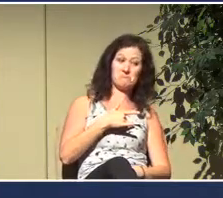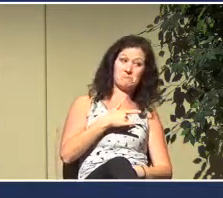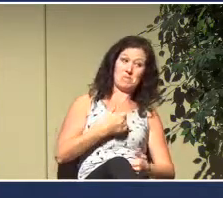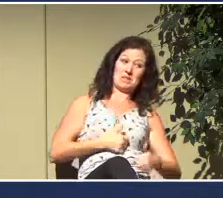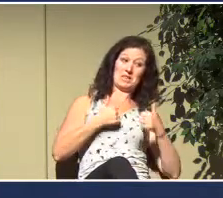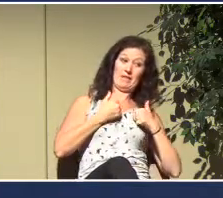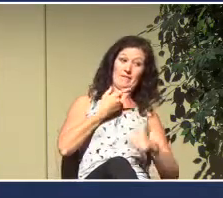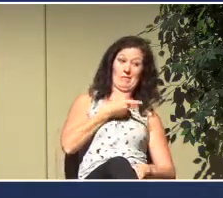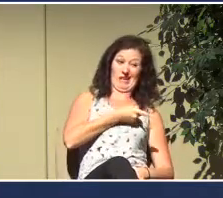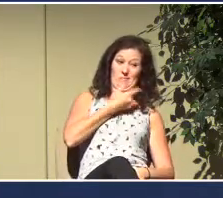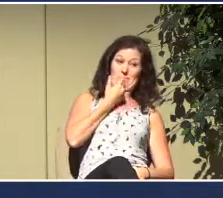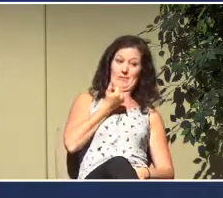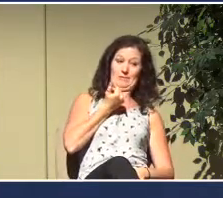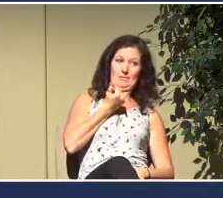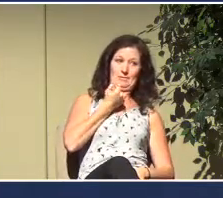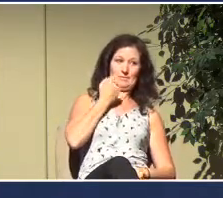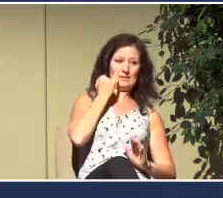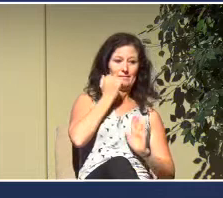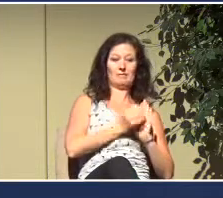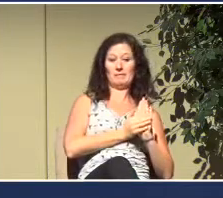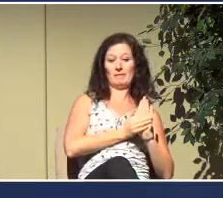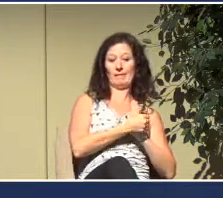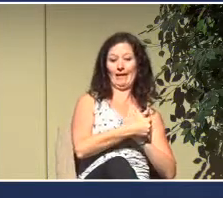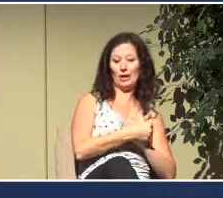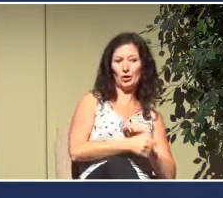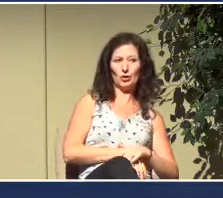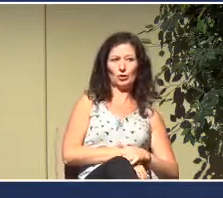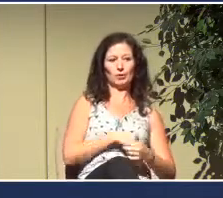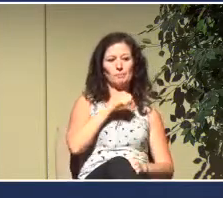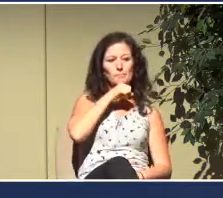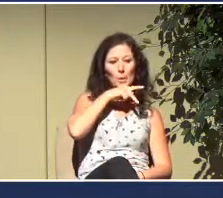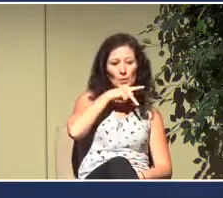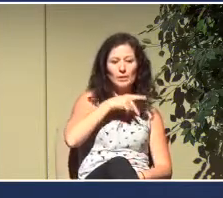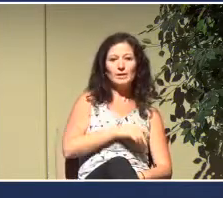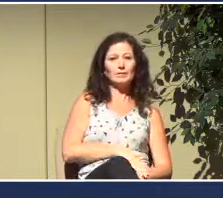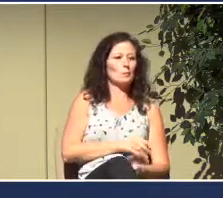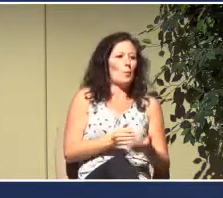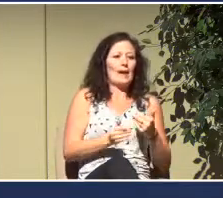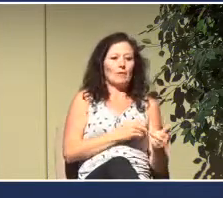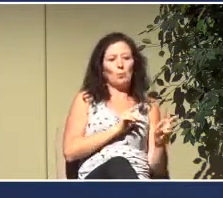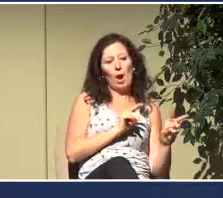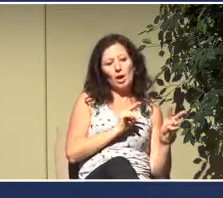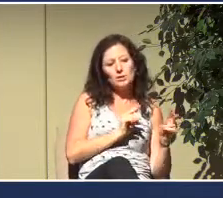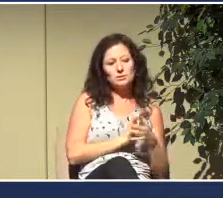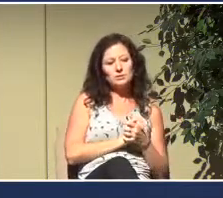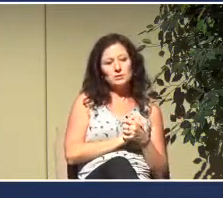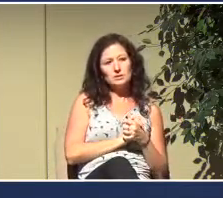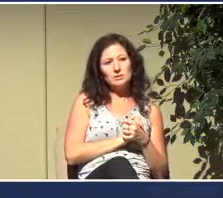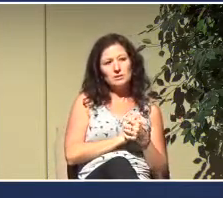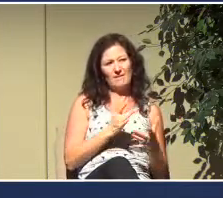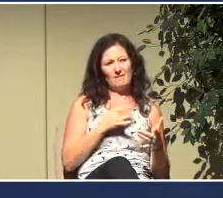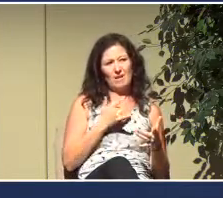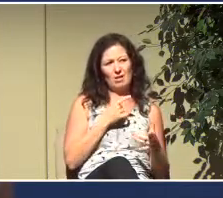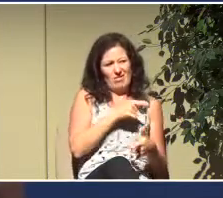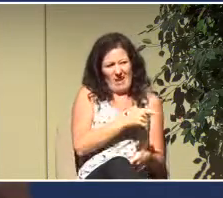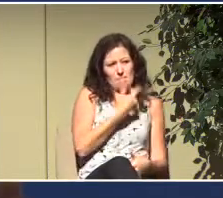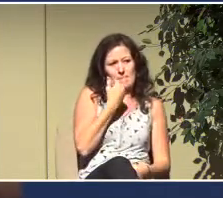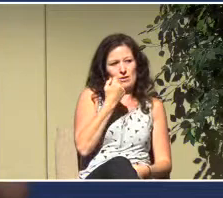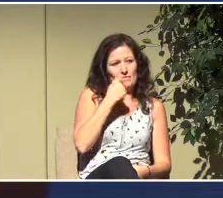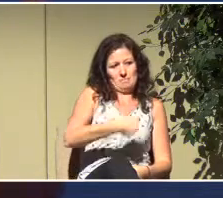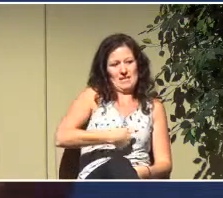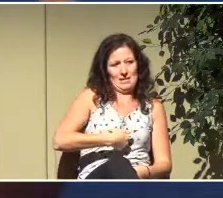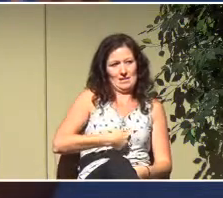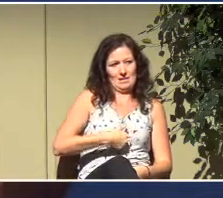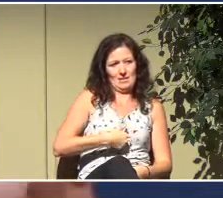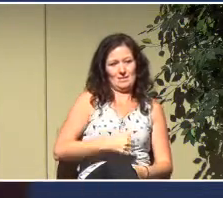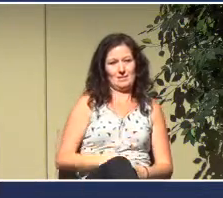better if we did whatever, looked at porn or had an affair or whatever, right? In our heart of hearts,